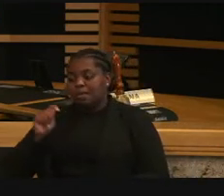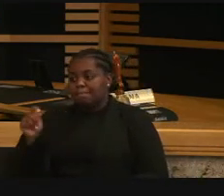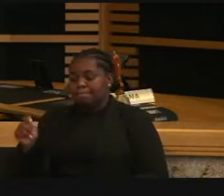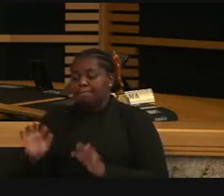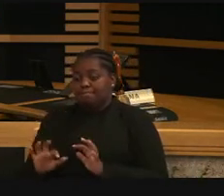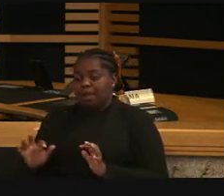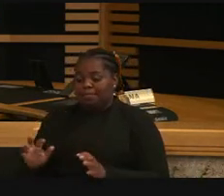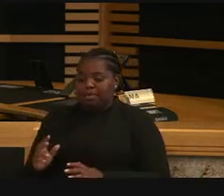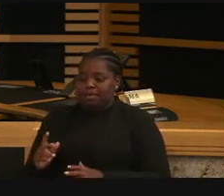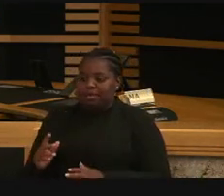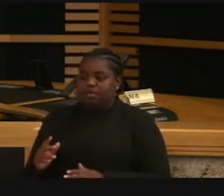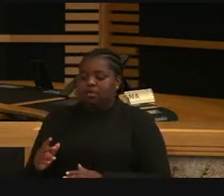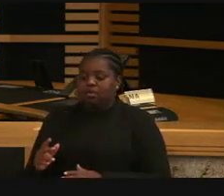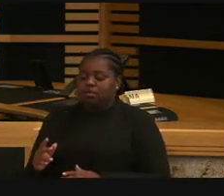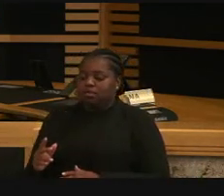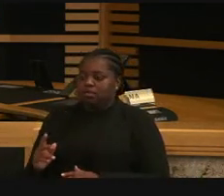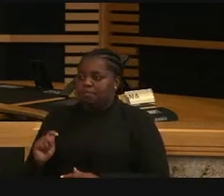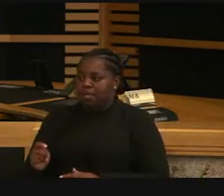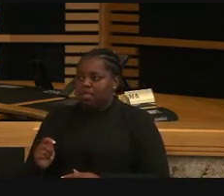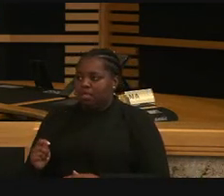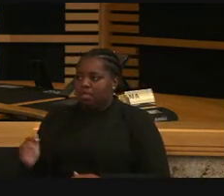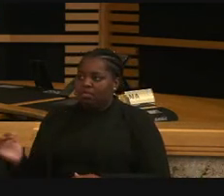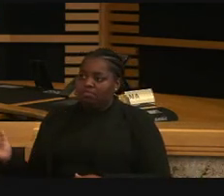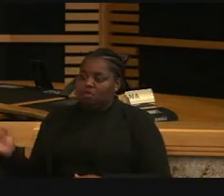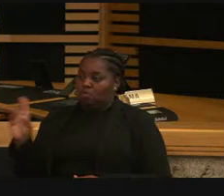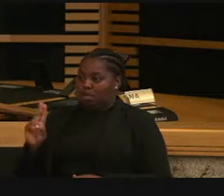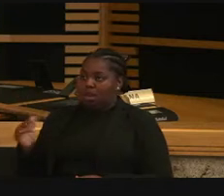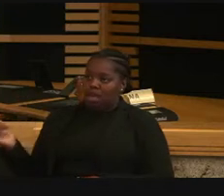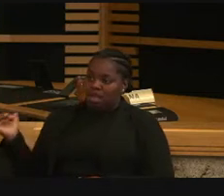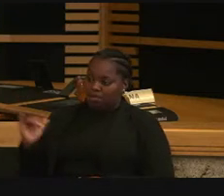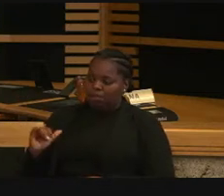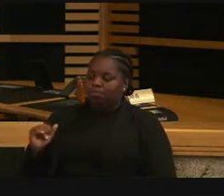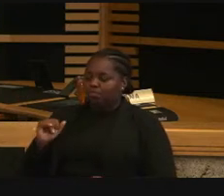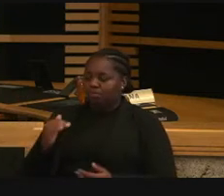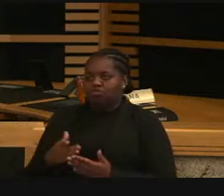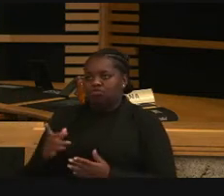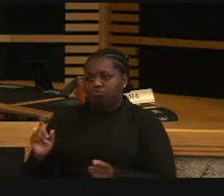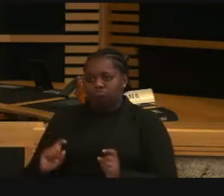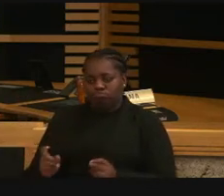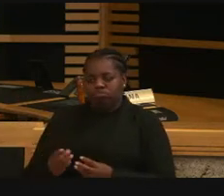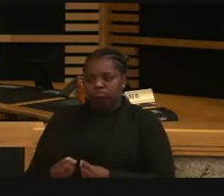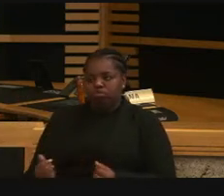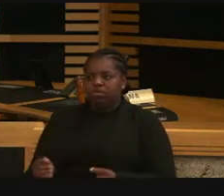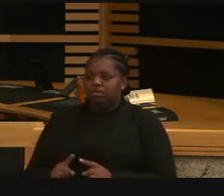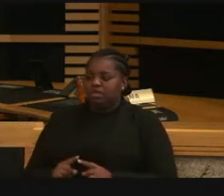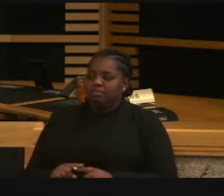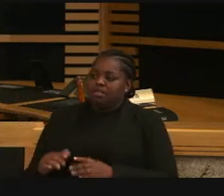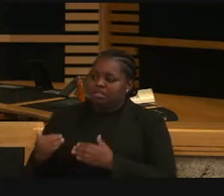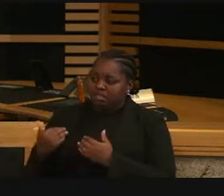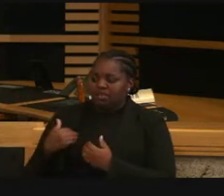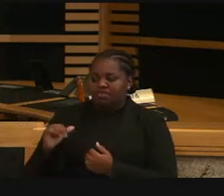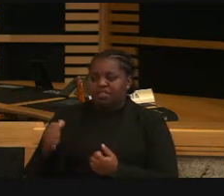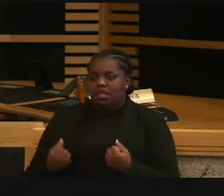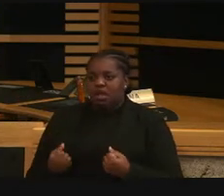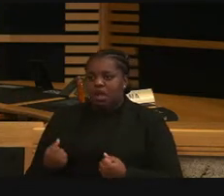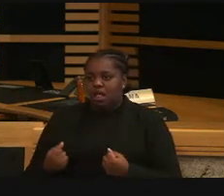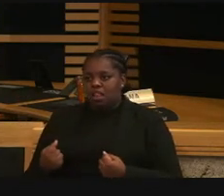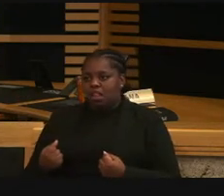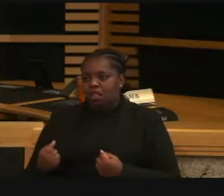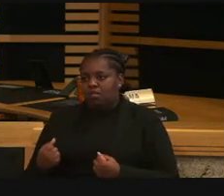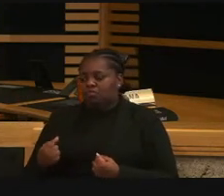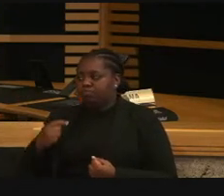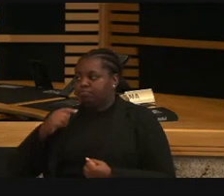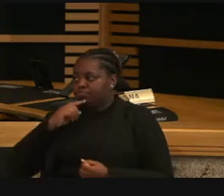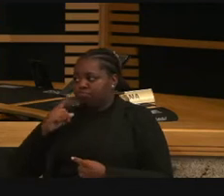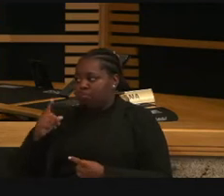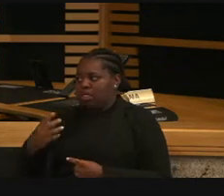at Mthatha Airport must be fast-tracked, and to enhance the safety of vehicles was generating